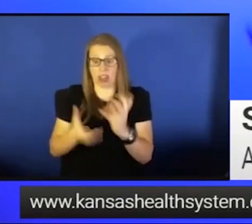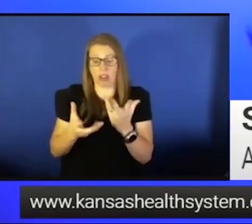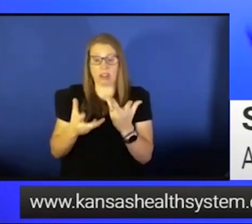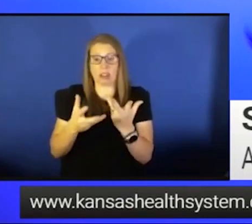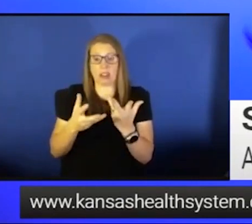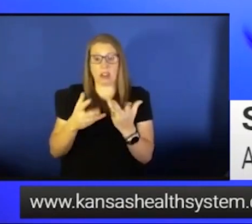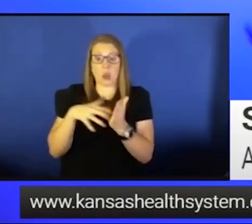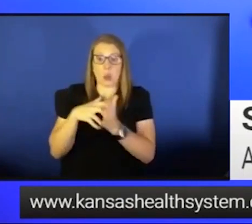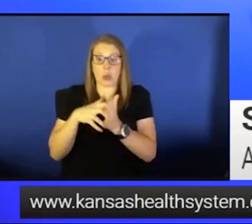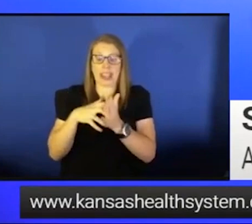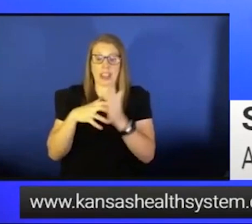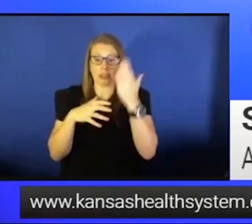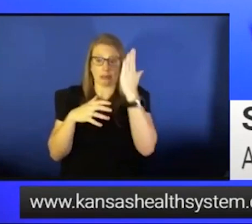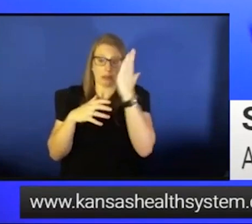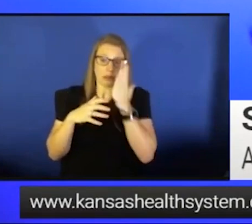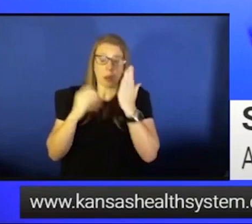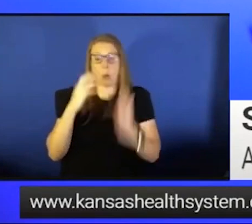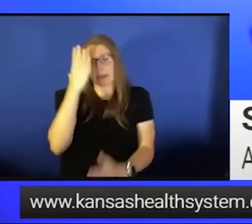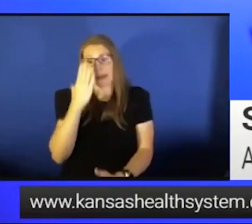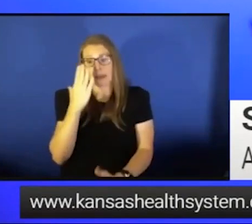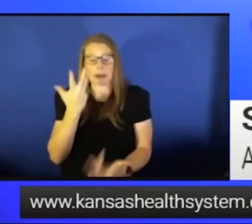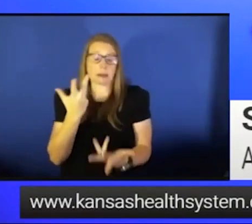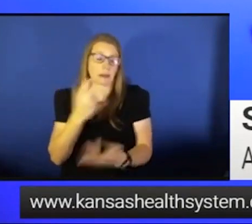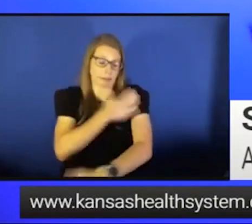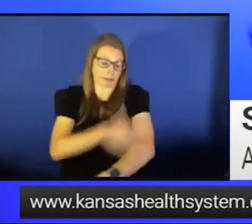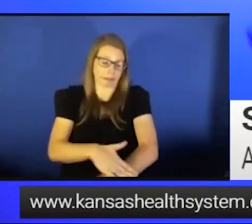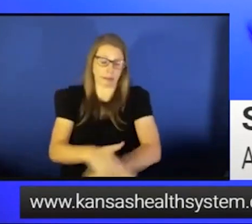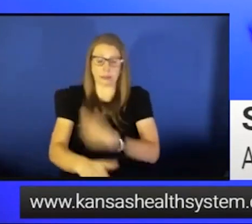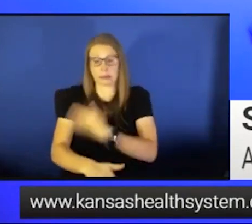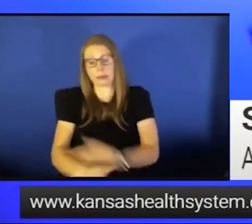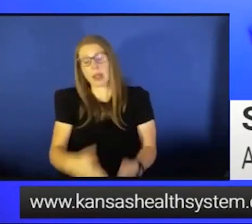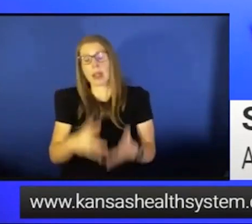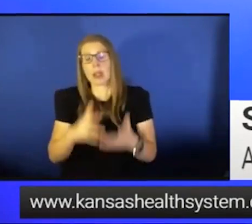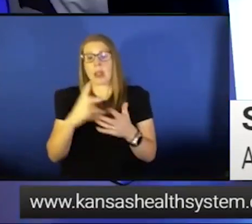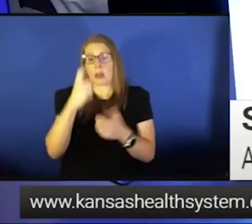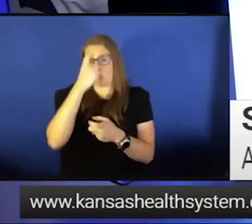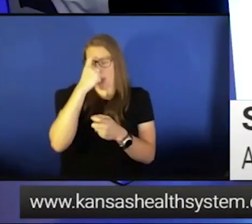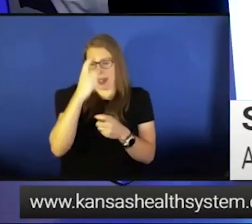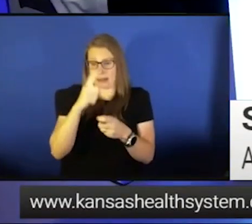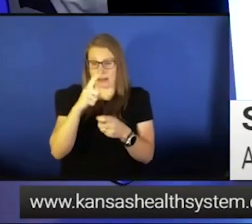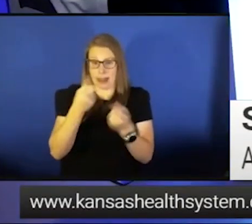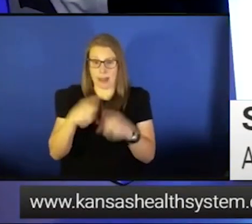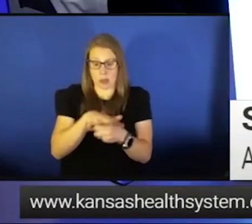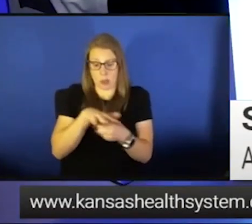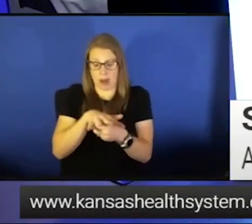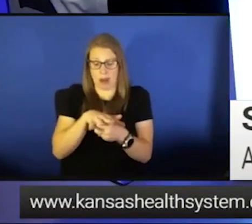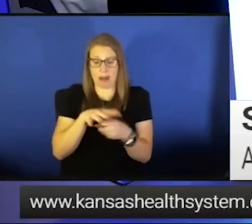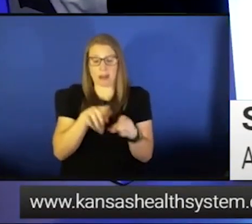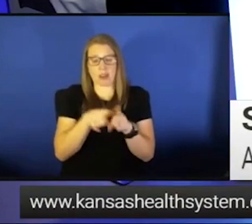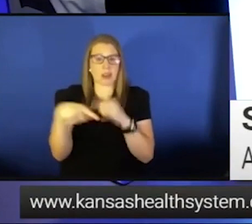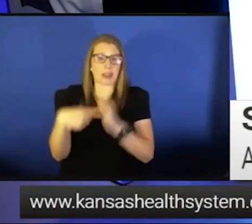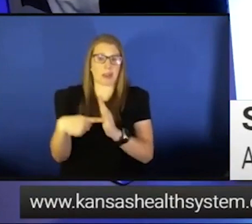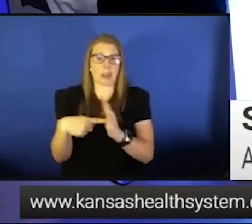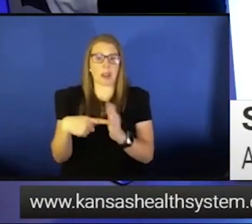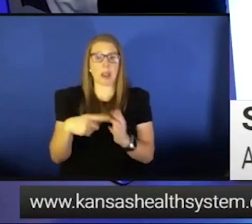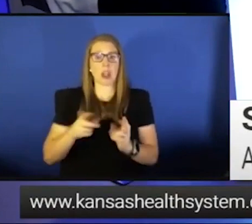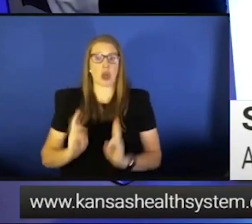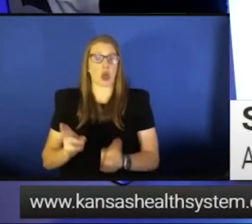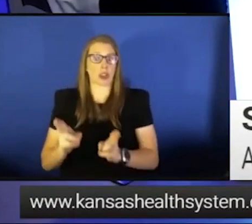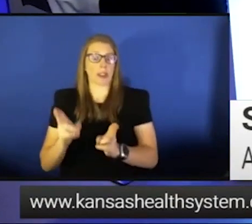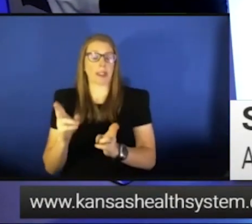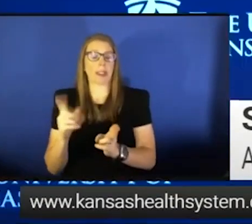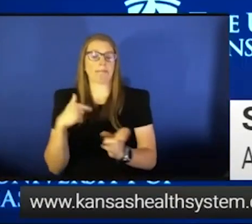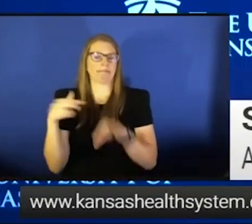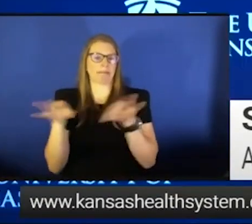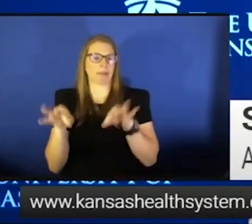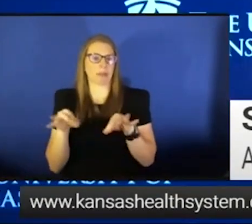So location is important in the brain with what the symptoms end up being. You might talk a little bit about the urgency of this as well, because time